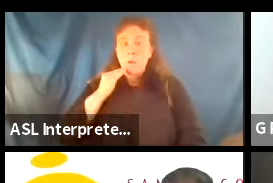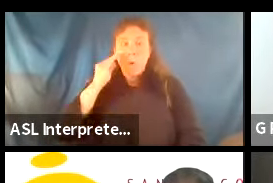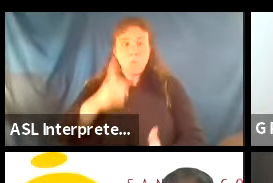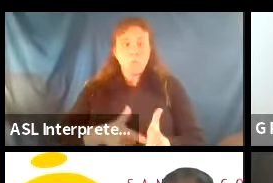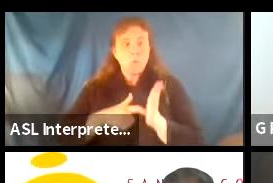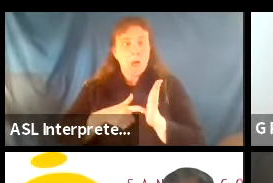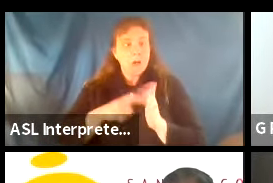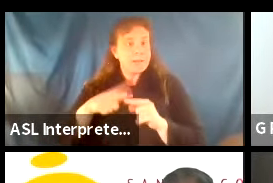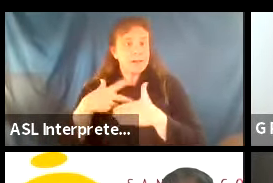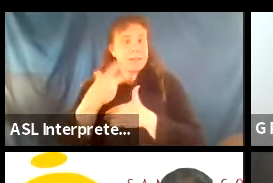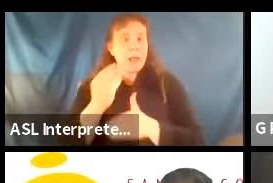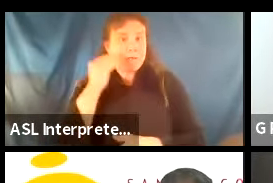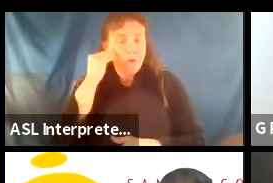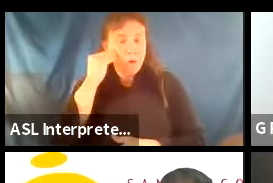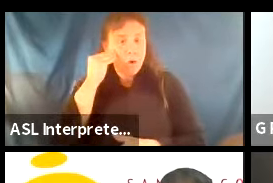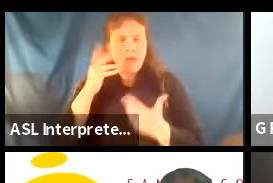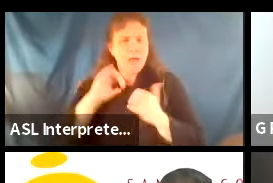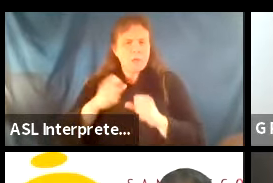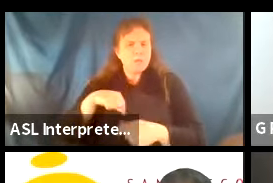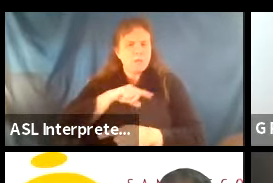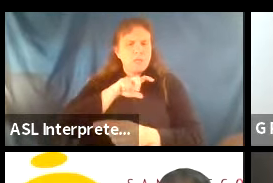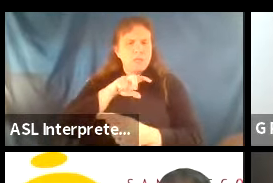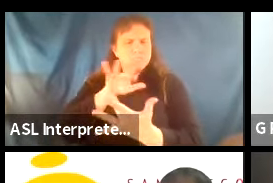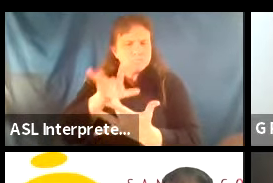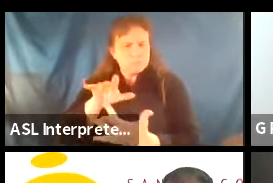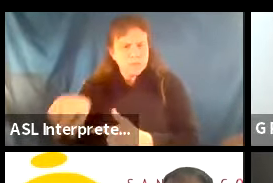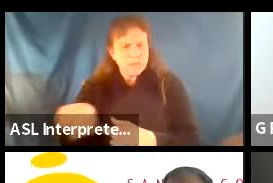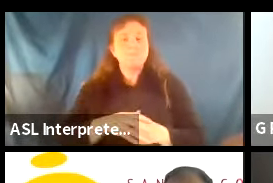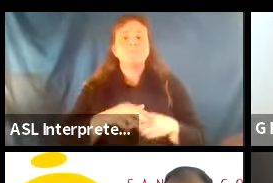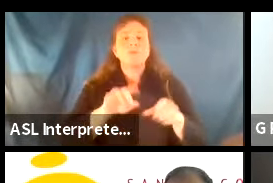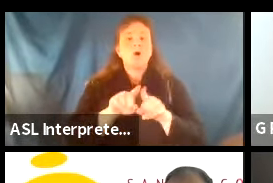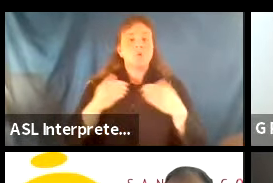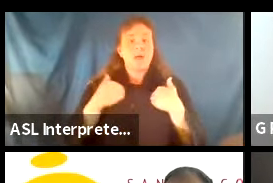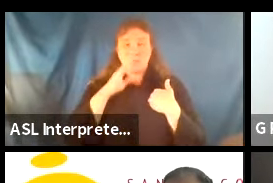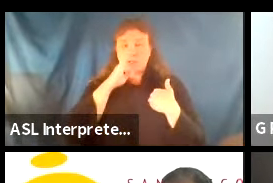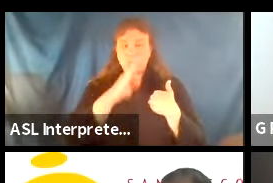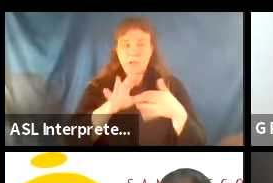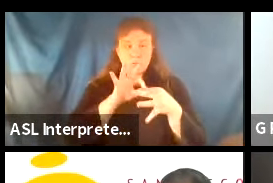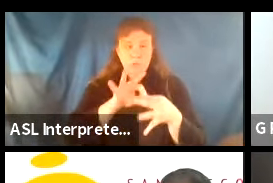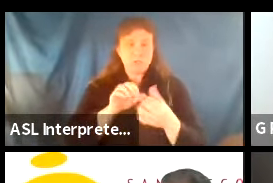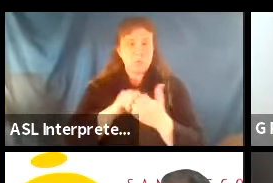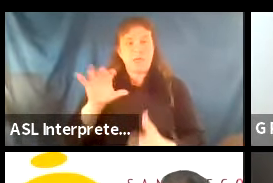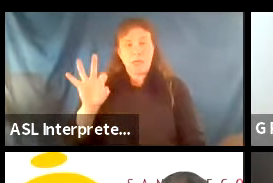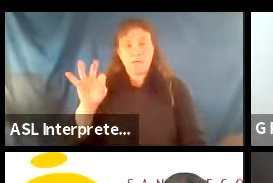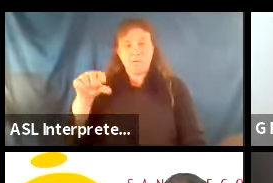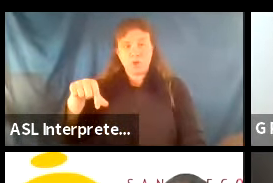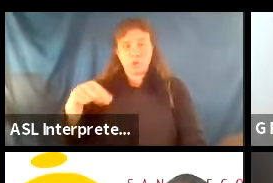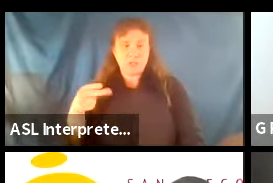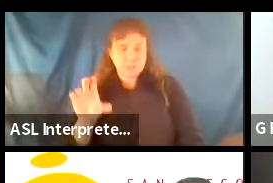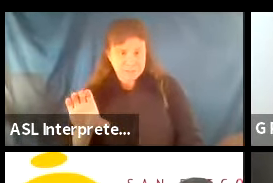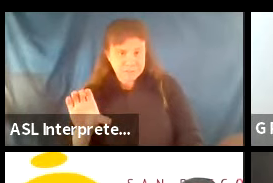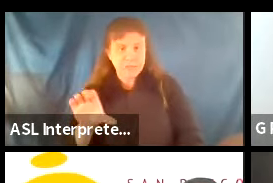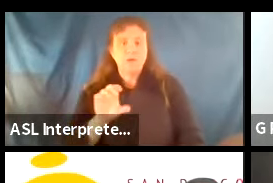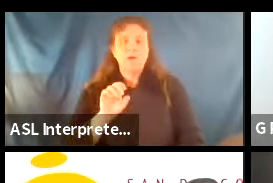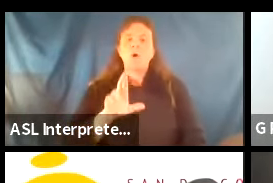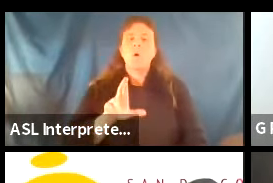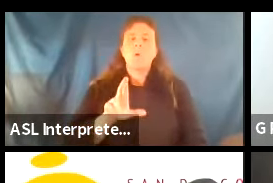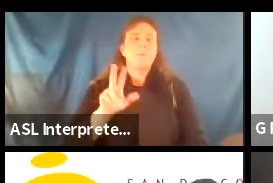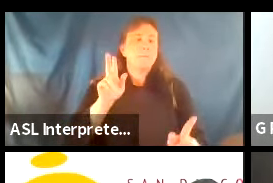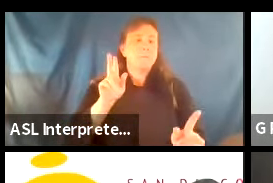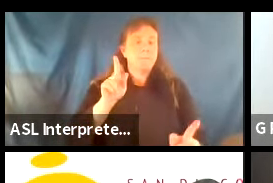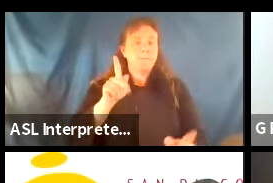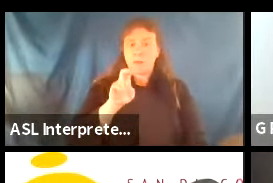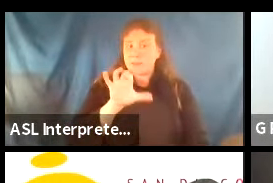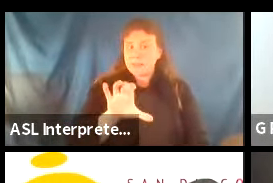setting up the provider network, having that direct relationship between the FQHC or a public hospital